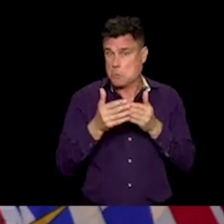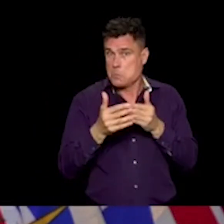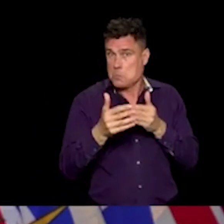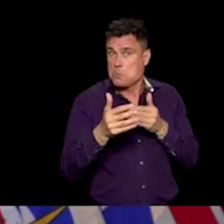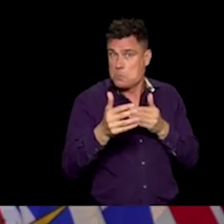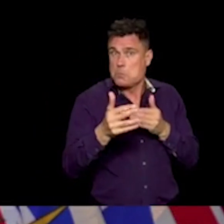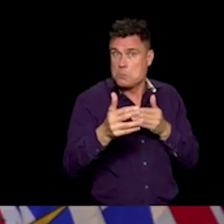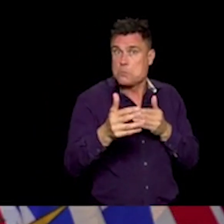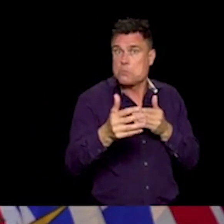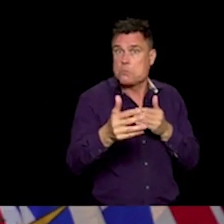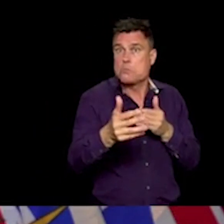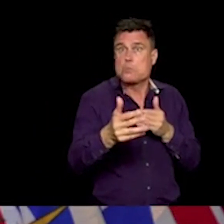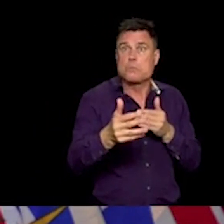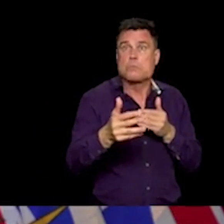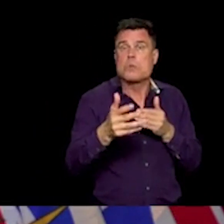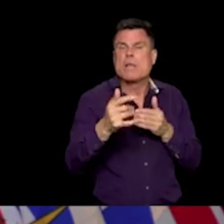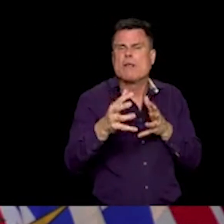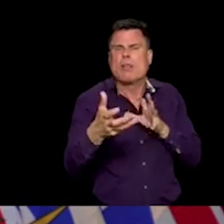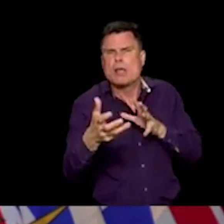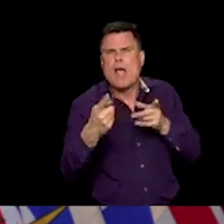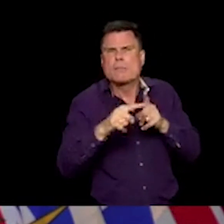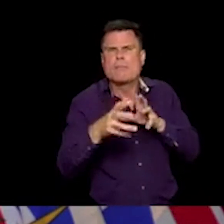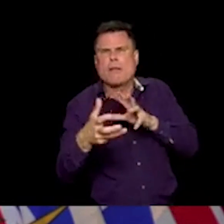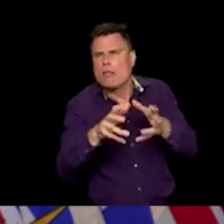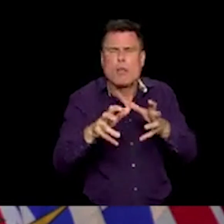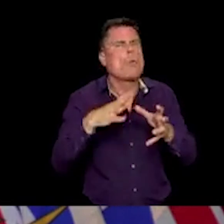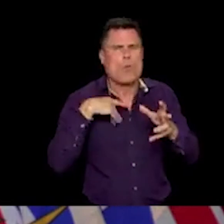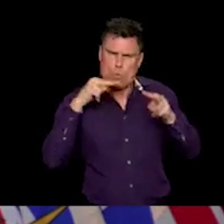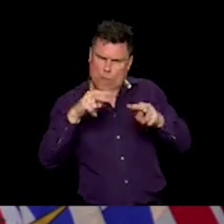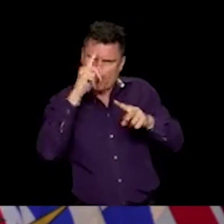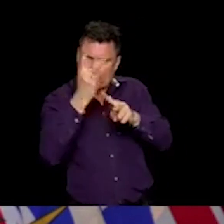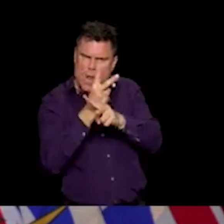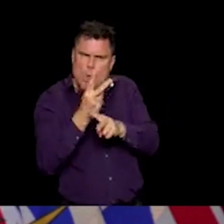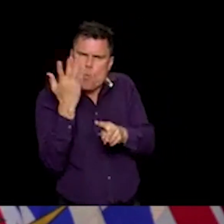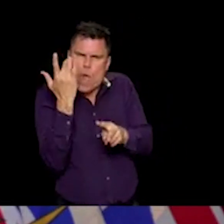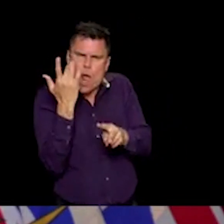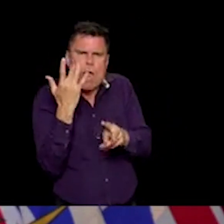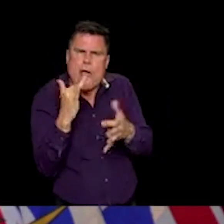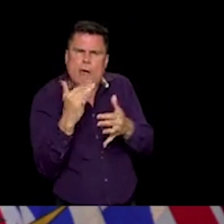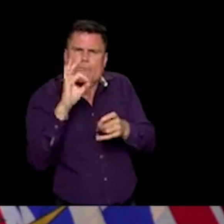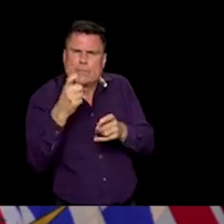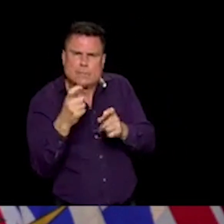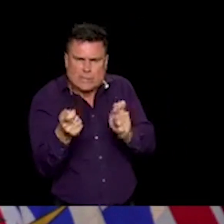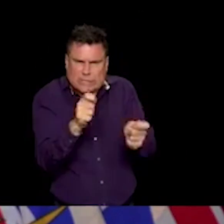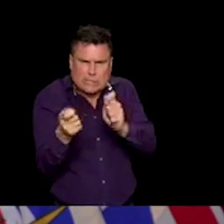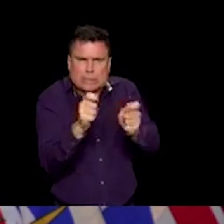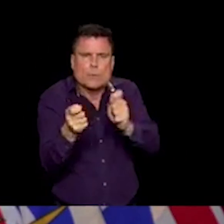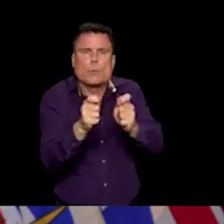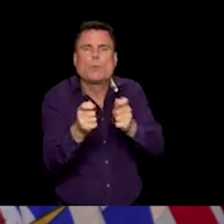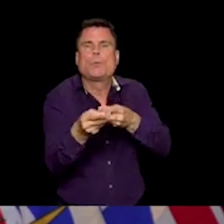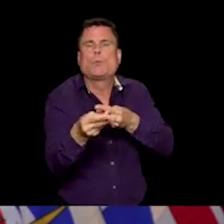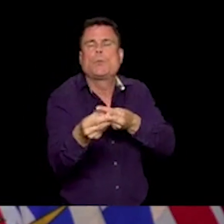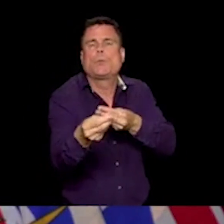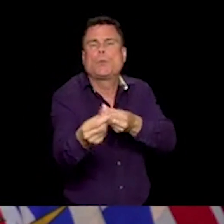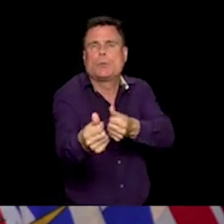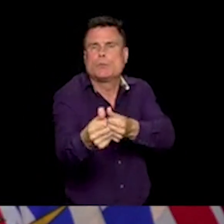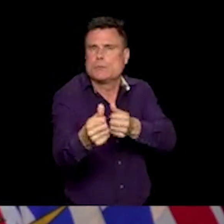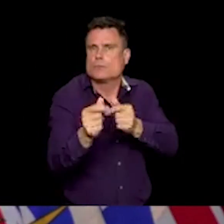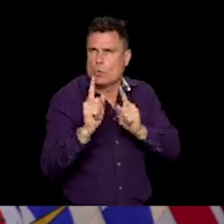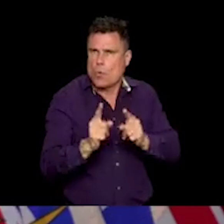watch carefully, and that is what we are doing in public health over the coming days and weeks. And we are here to work with you, whether it's through